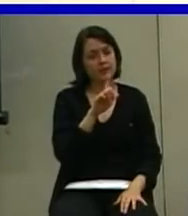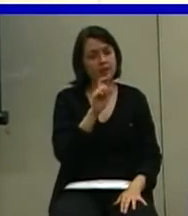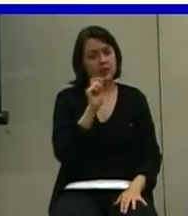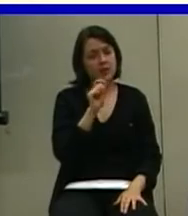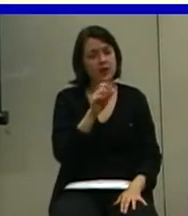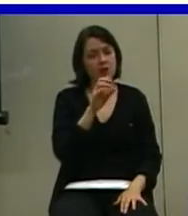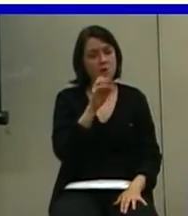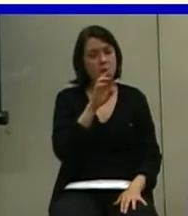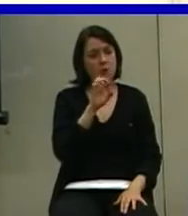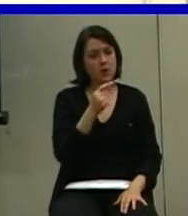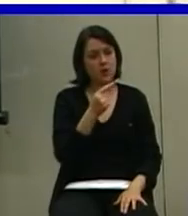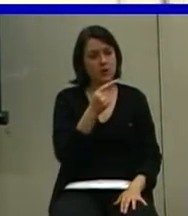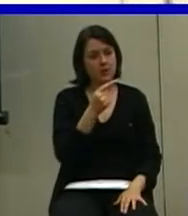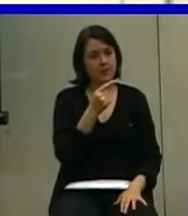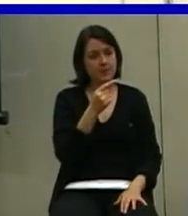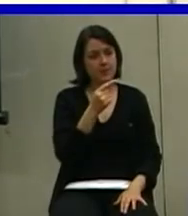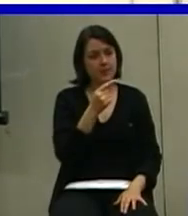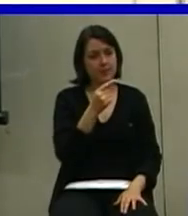NWREL.org.